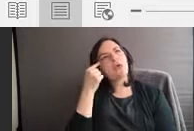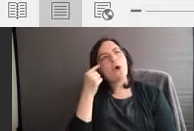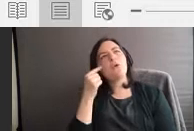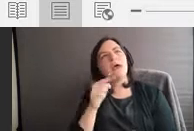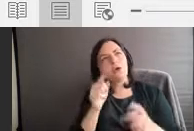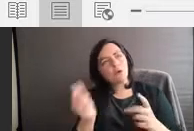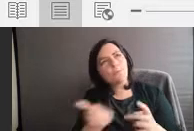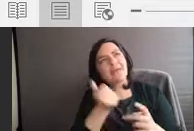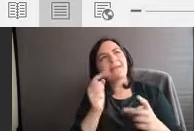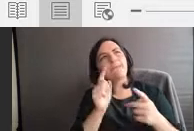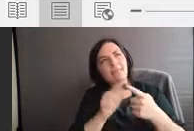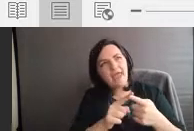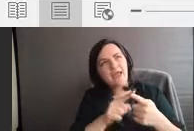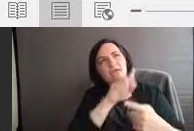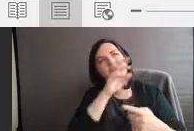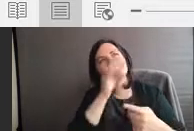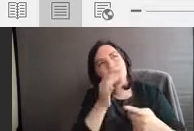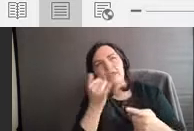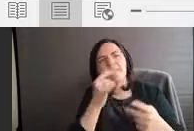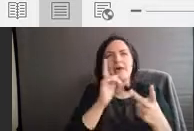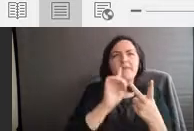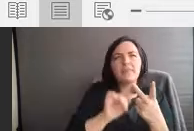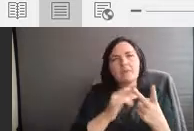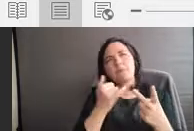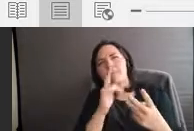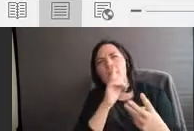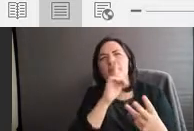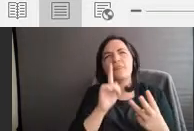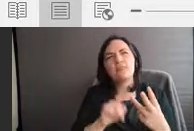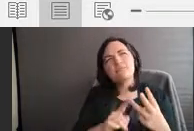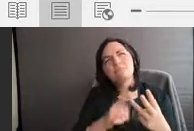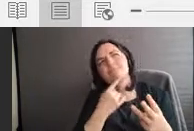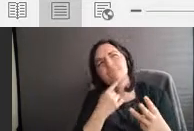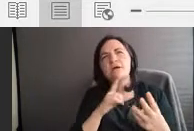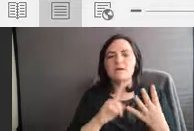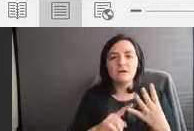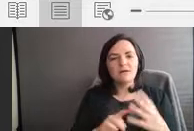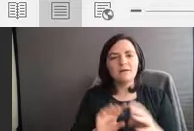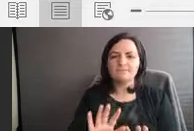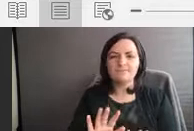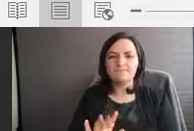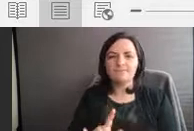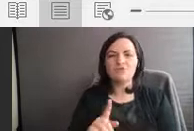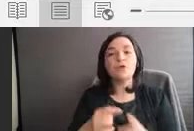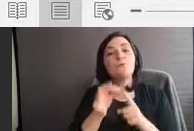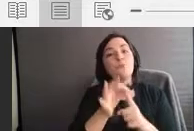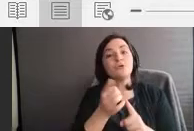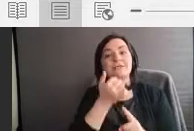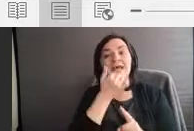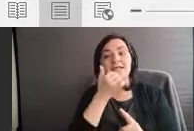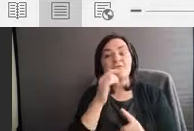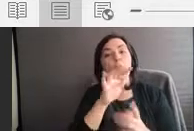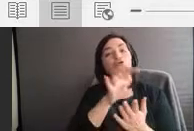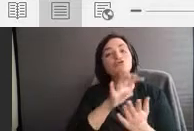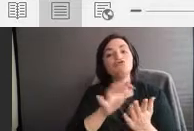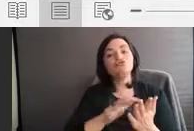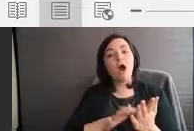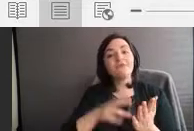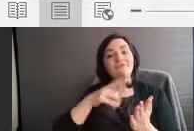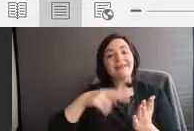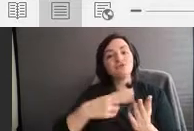following sections of your dissertation. So propose a date for when you'll finish a draft of your literature